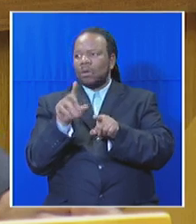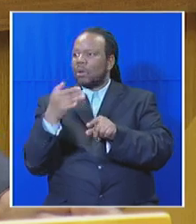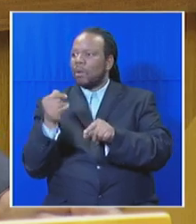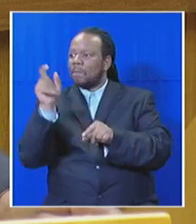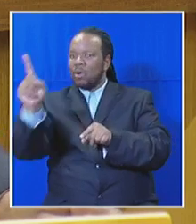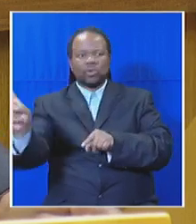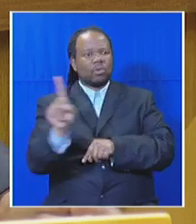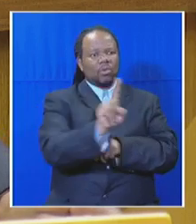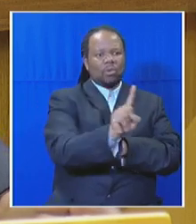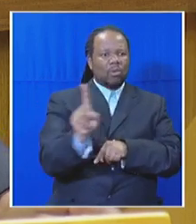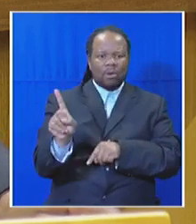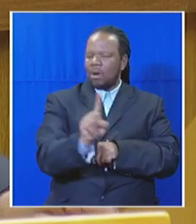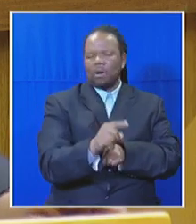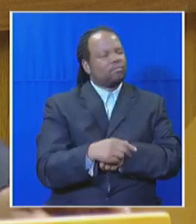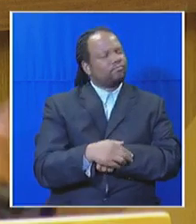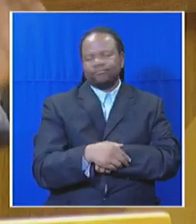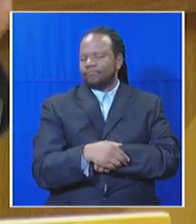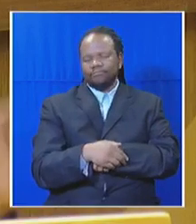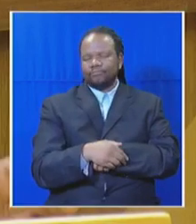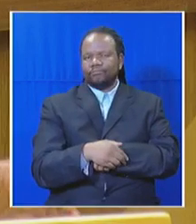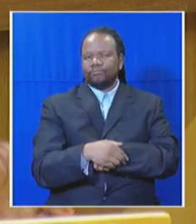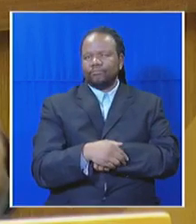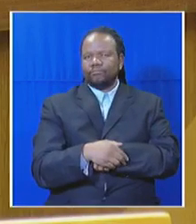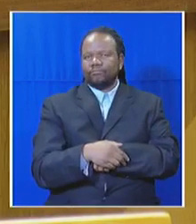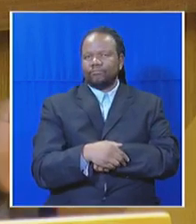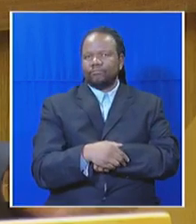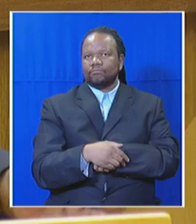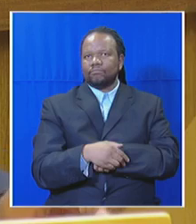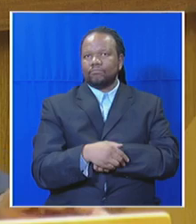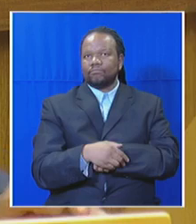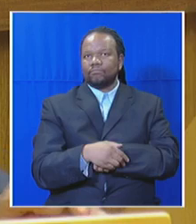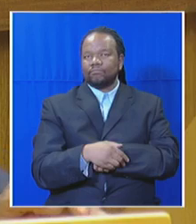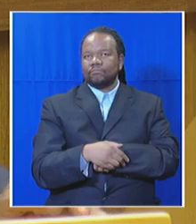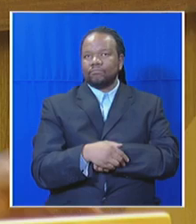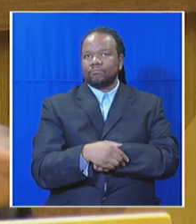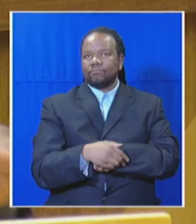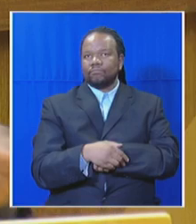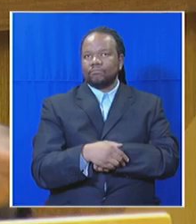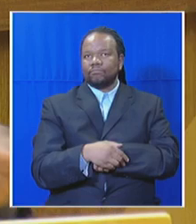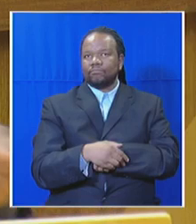This bank is hoped that it will create conducive